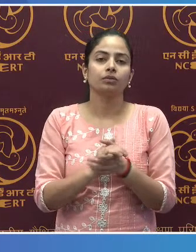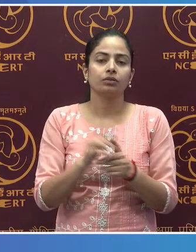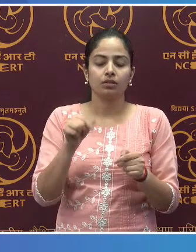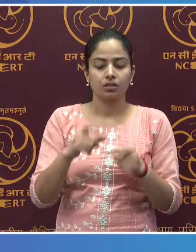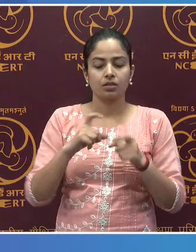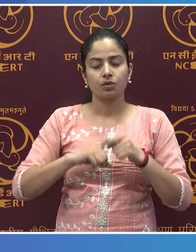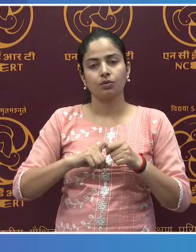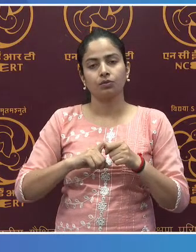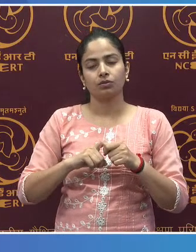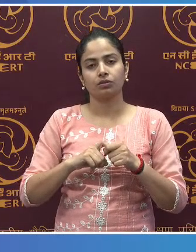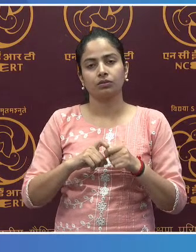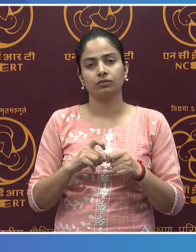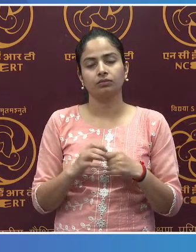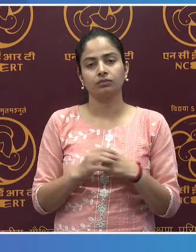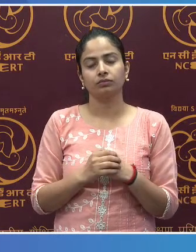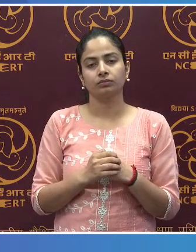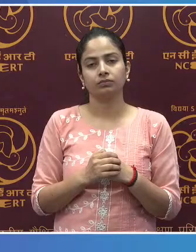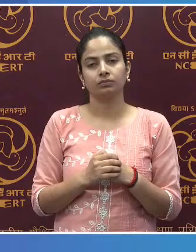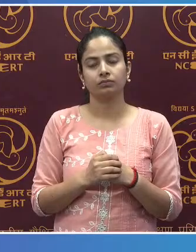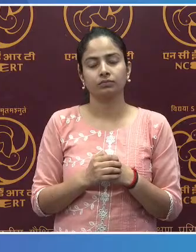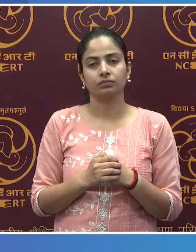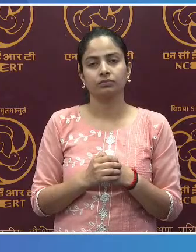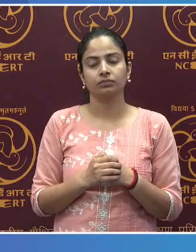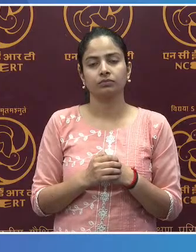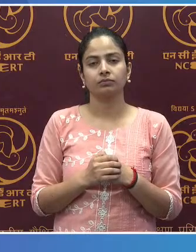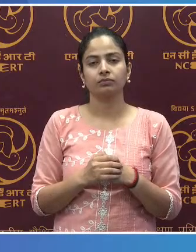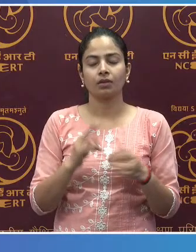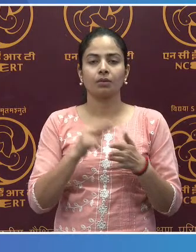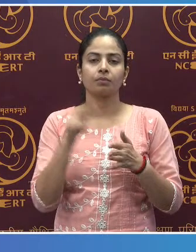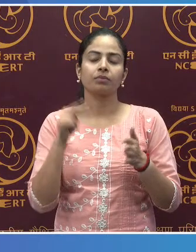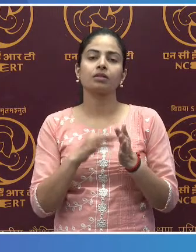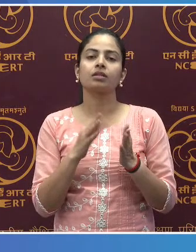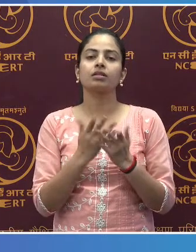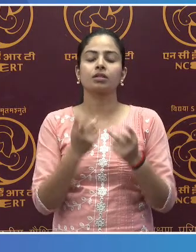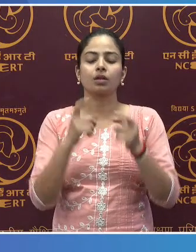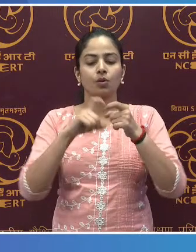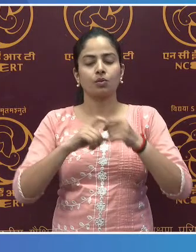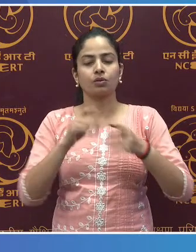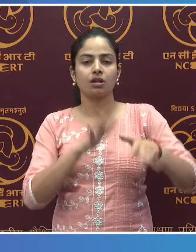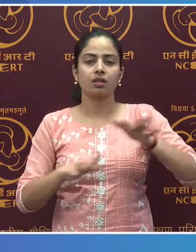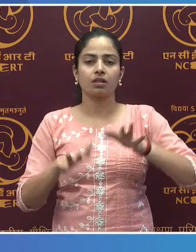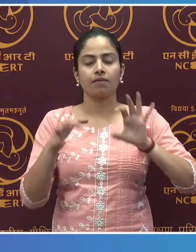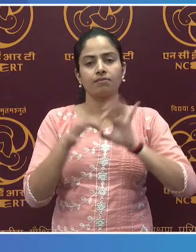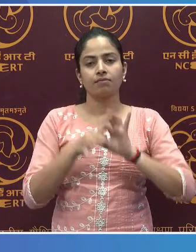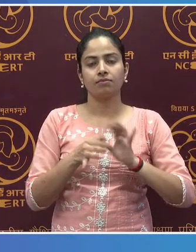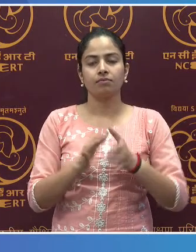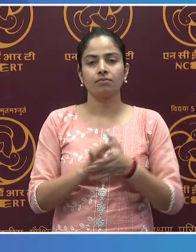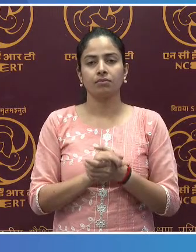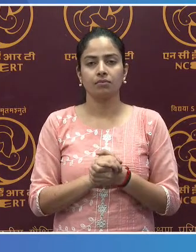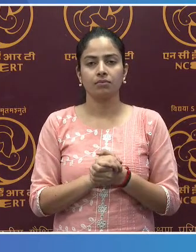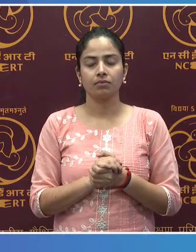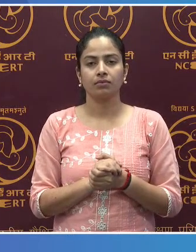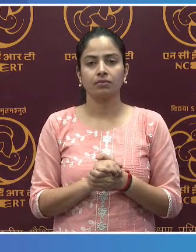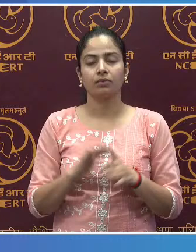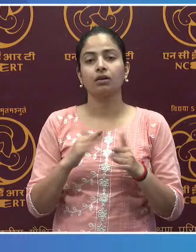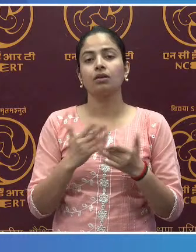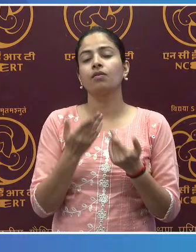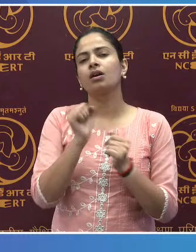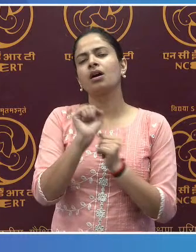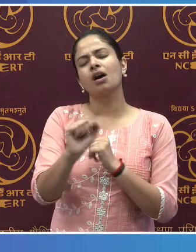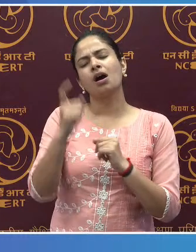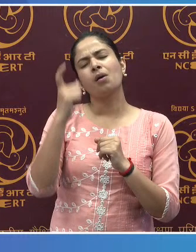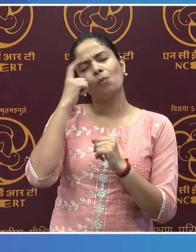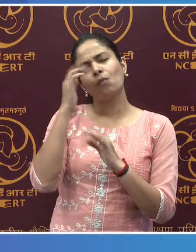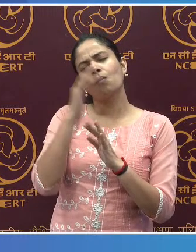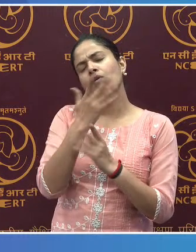very innovative. We can say that this is the insert that we can see the questions and activity from the chapter 1. What in your opinion